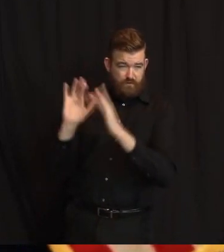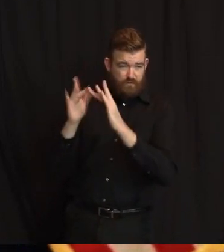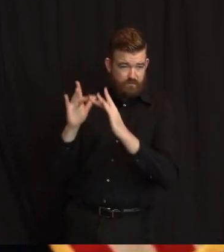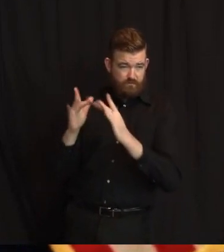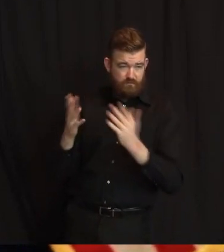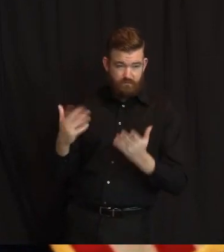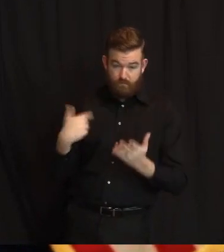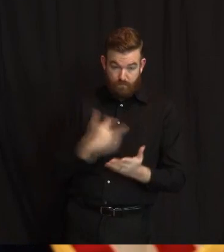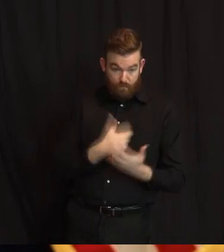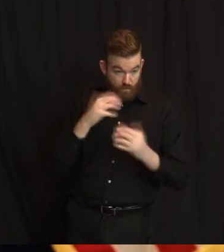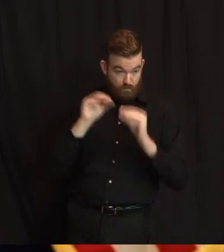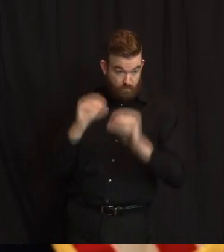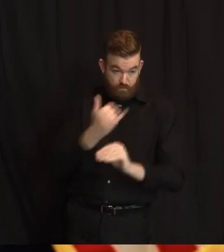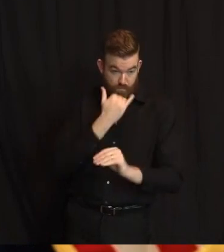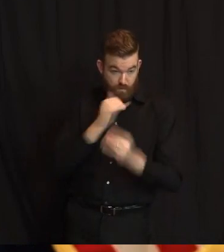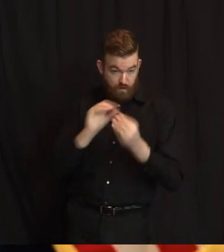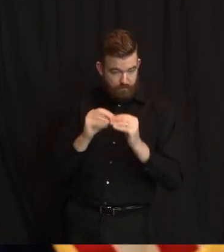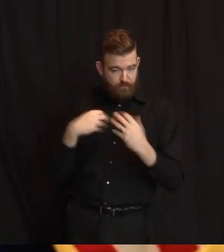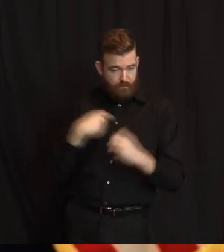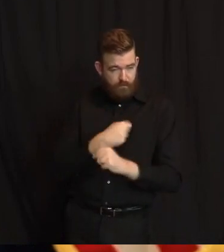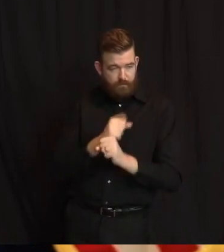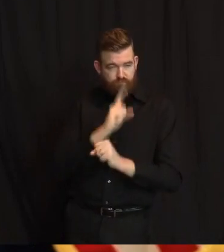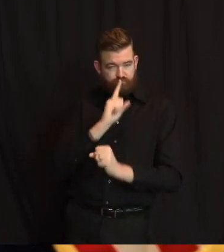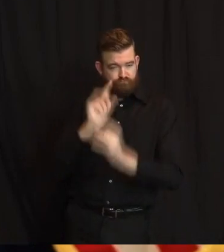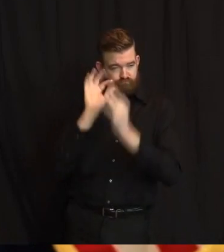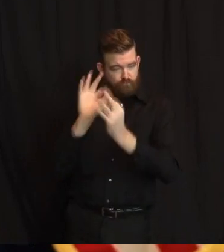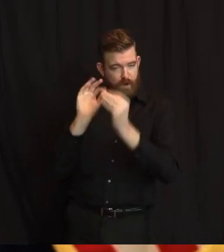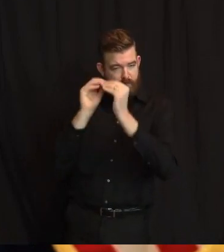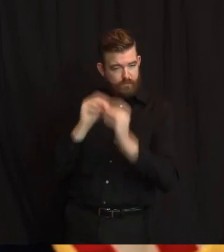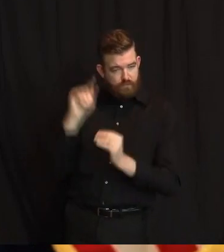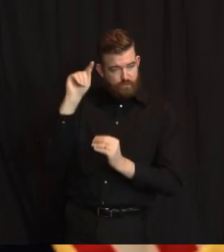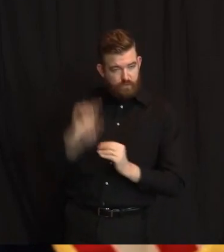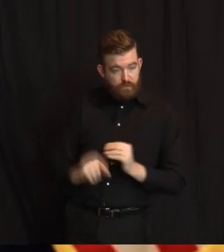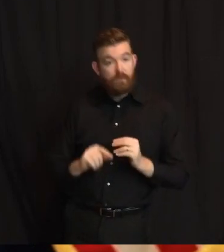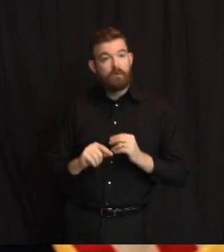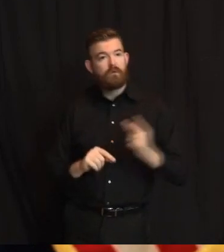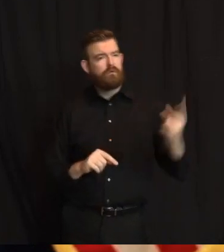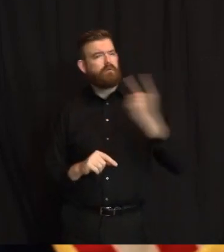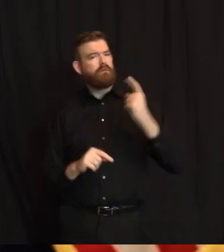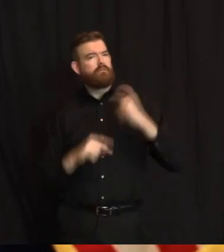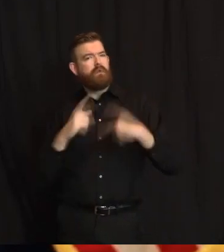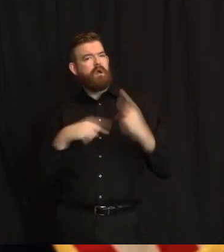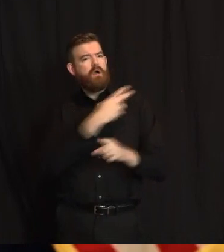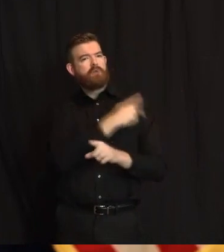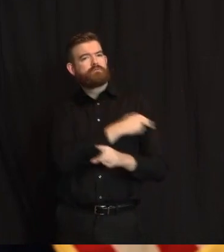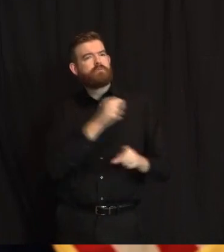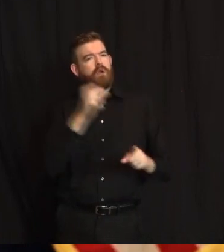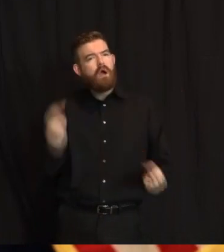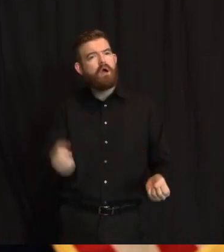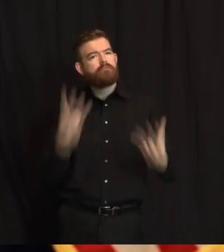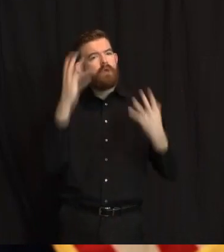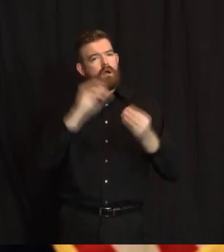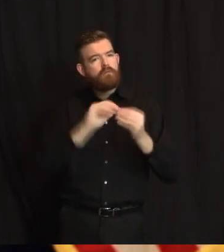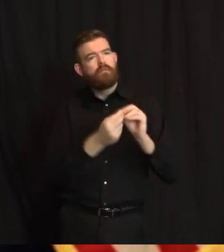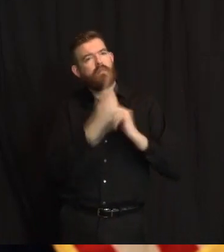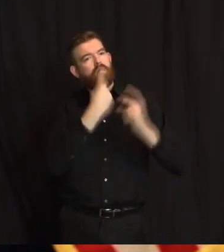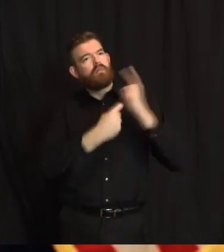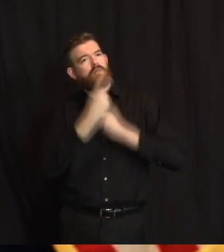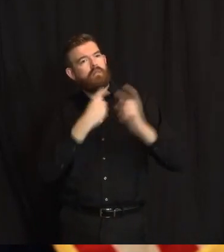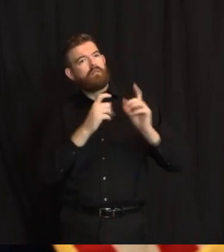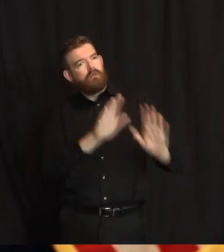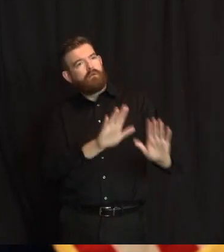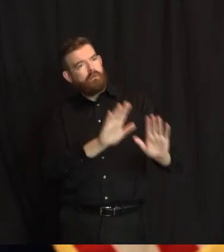all were asking for similar numbers on hospitalizations for a number of days before we felt comfortable, fair to say, putting those numbers up. And we want to make